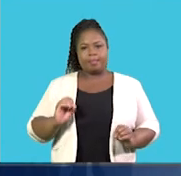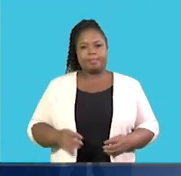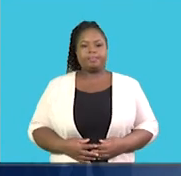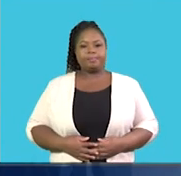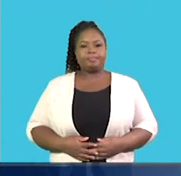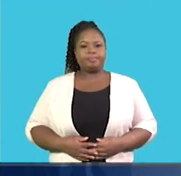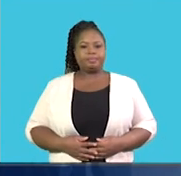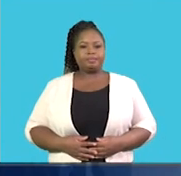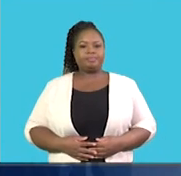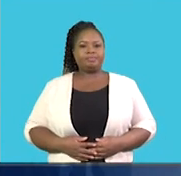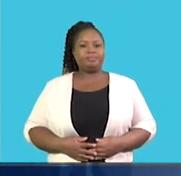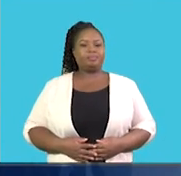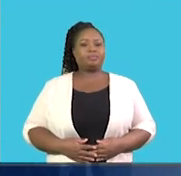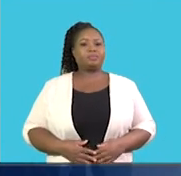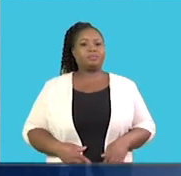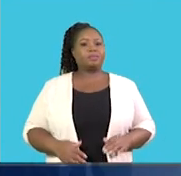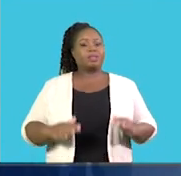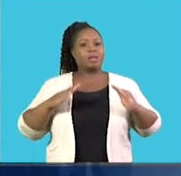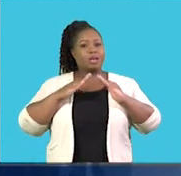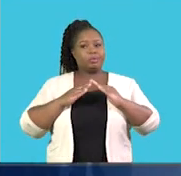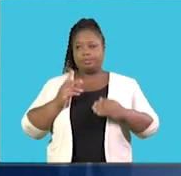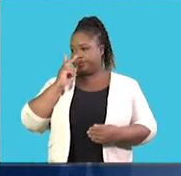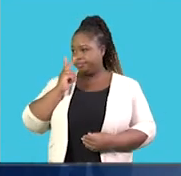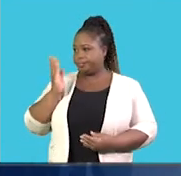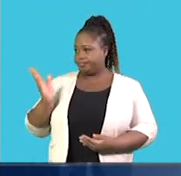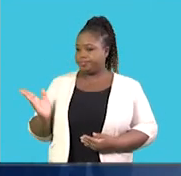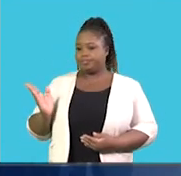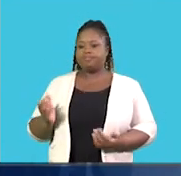So inrichile nayo niyayibona.